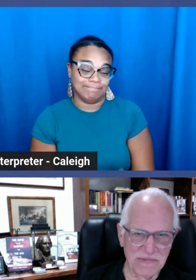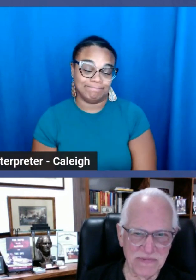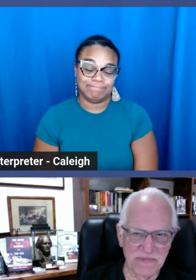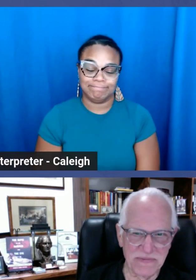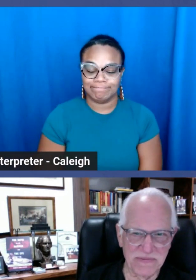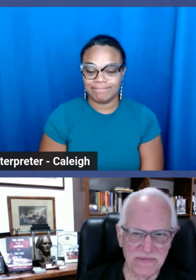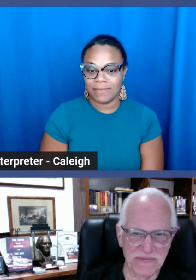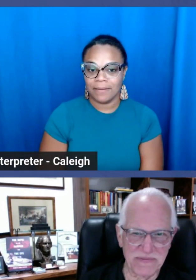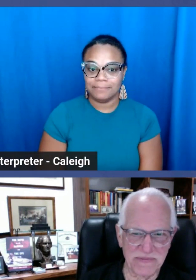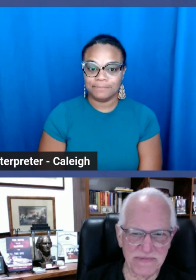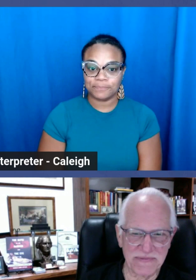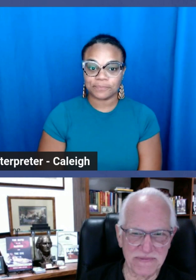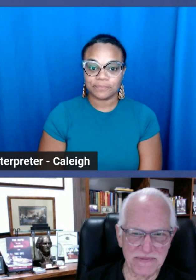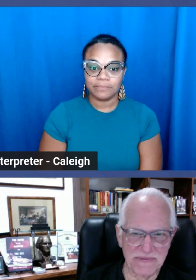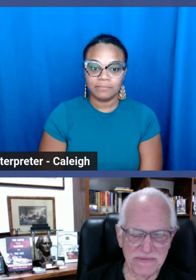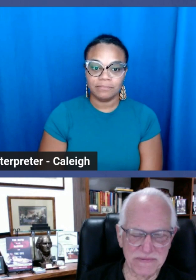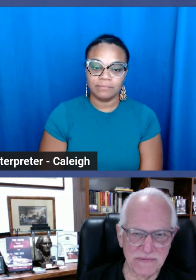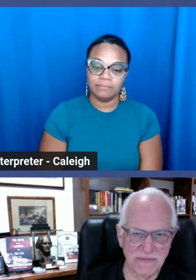So